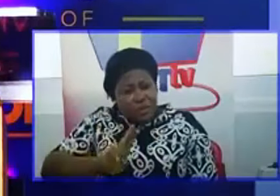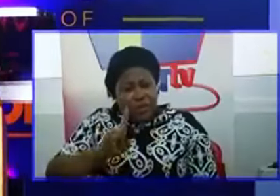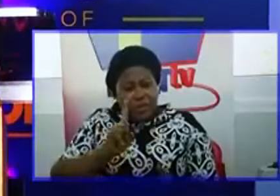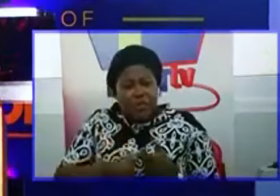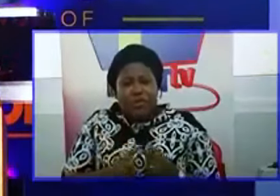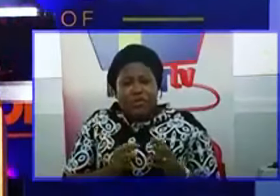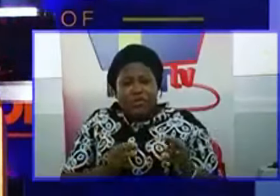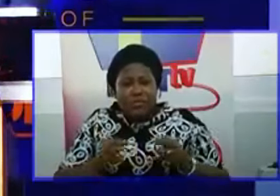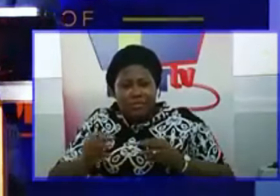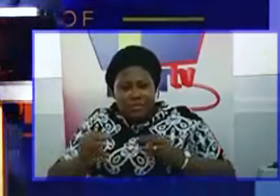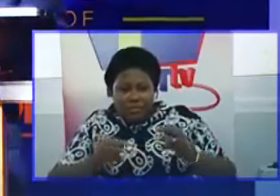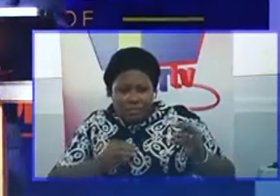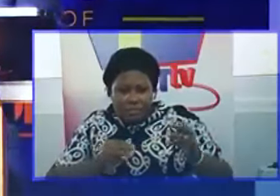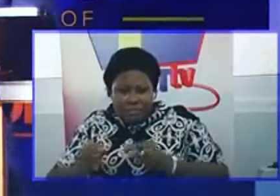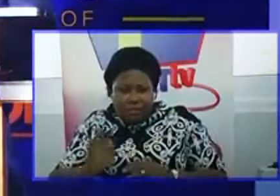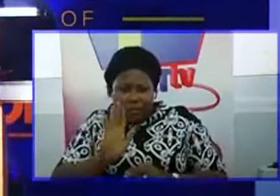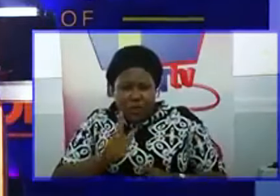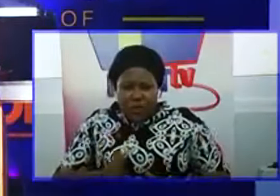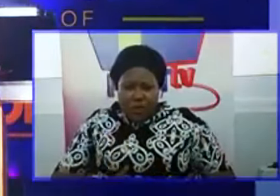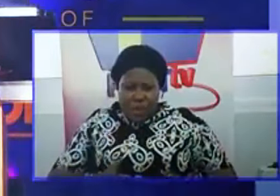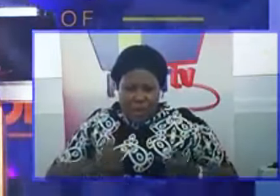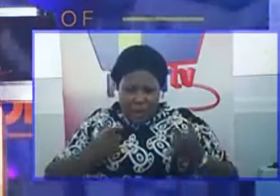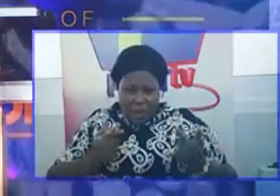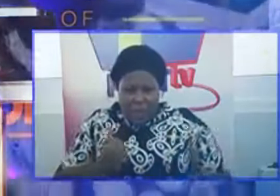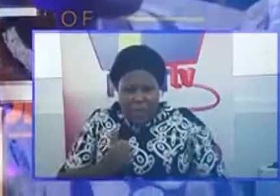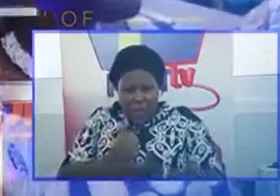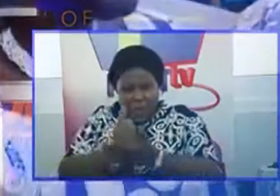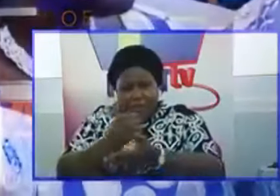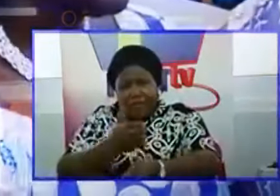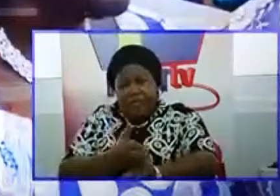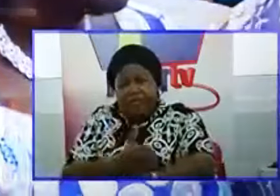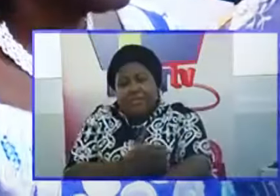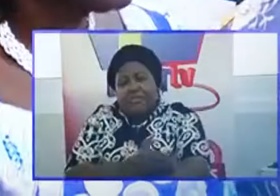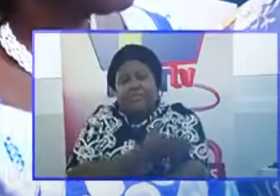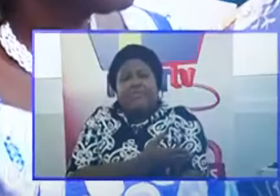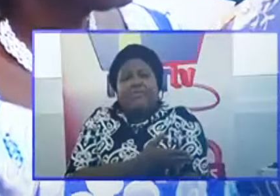life and to improve upon who you are.